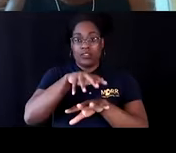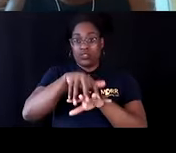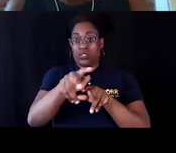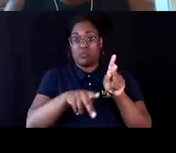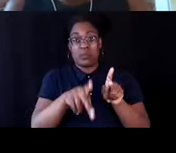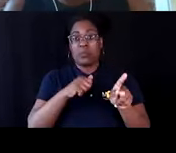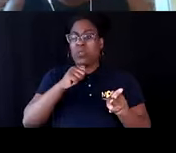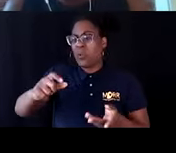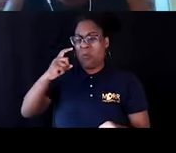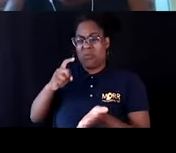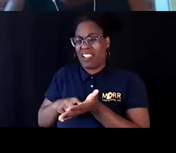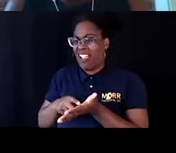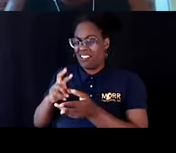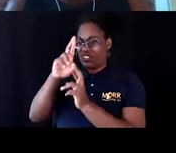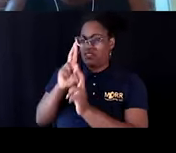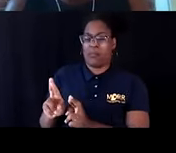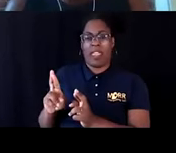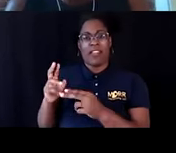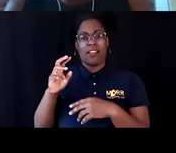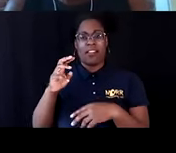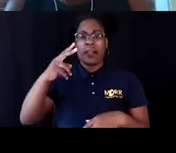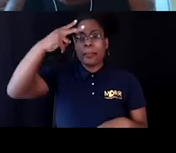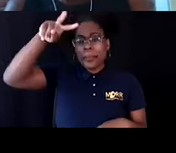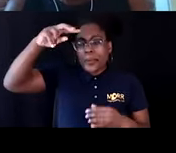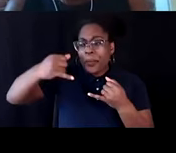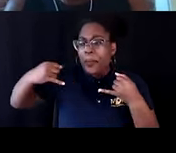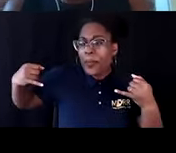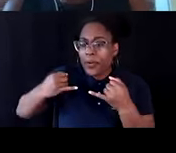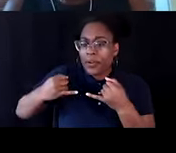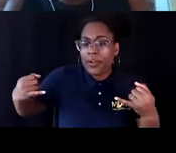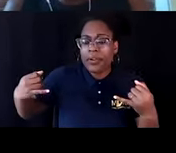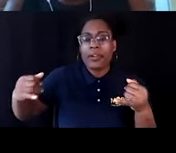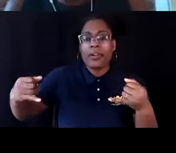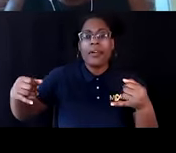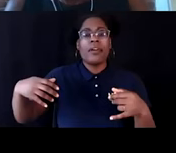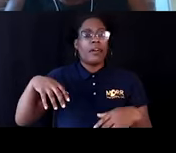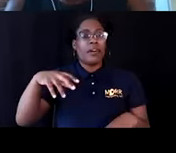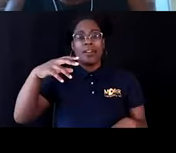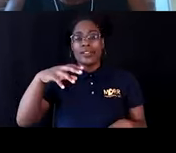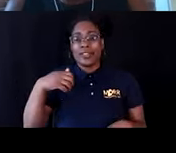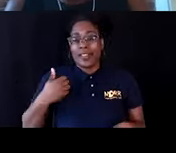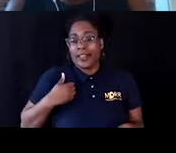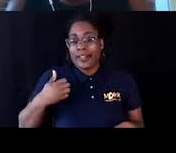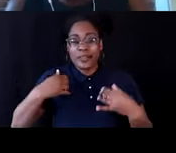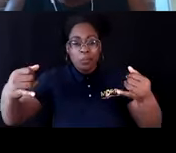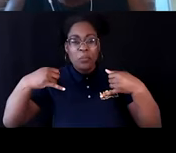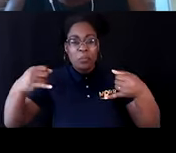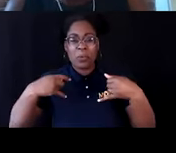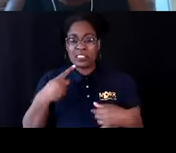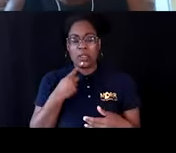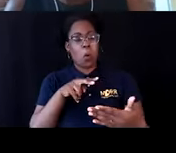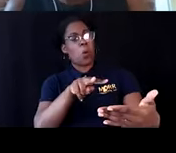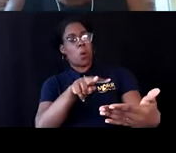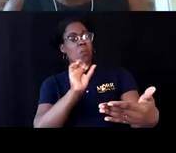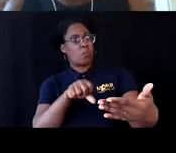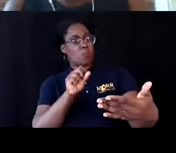United States, Canada, or Mexico in North America. They've had to deal with many European empires, the succession of